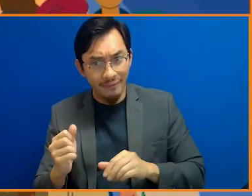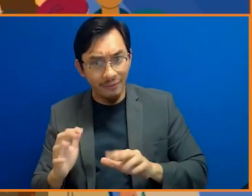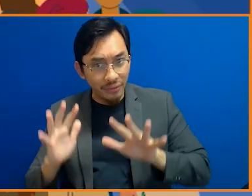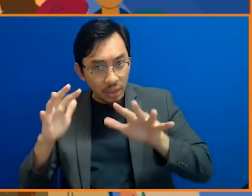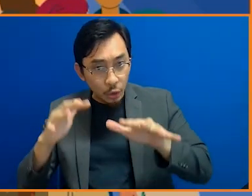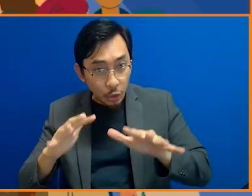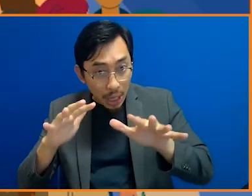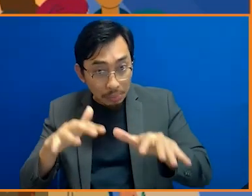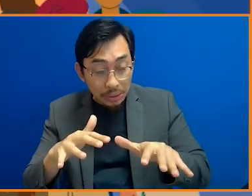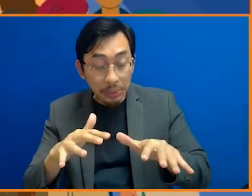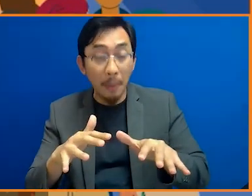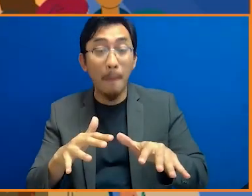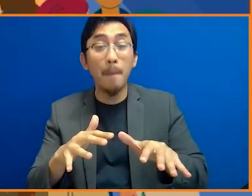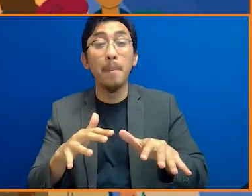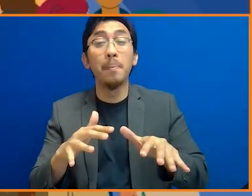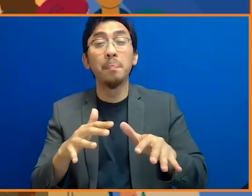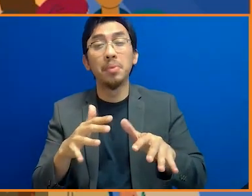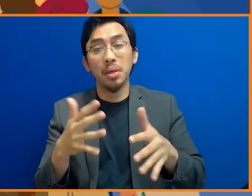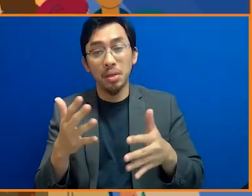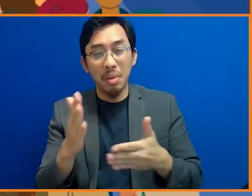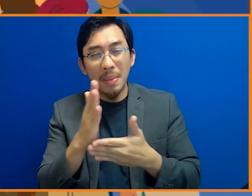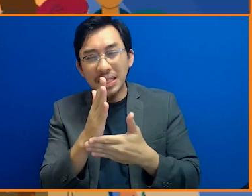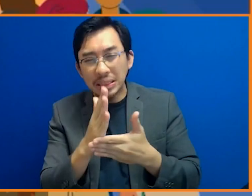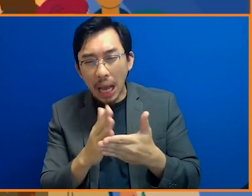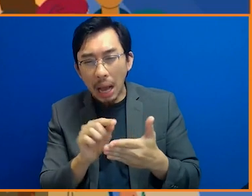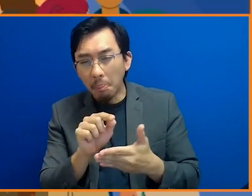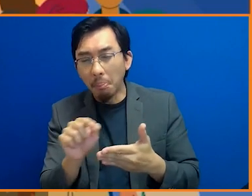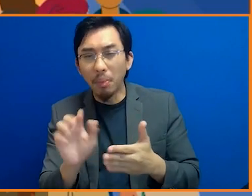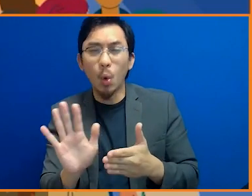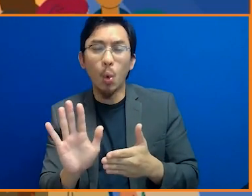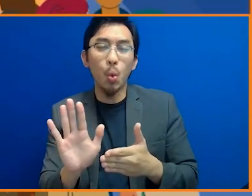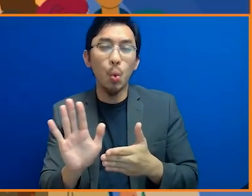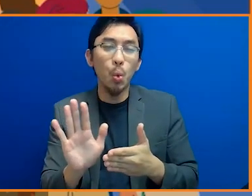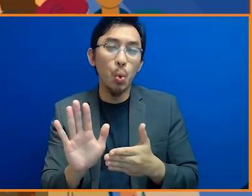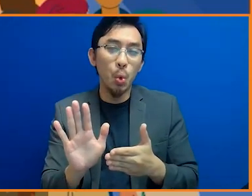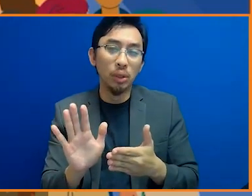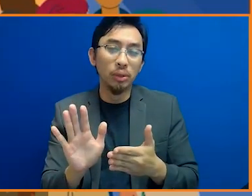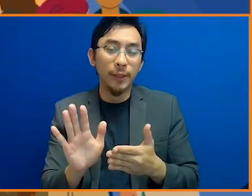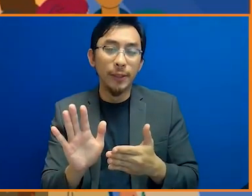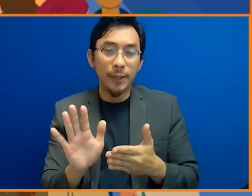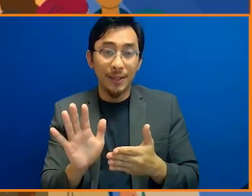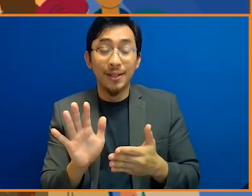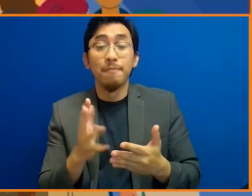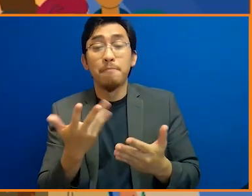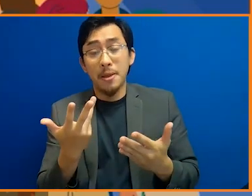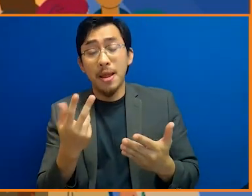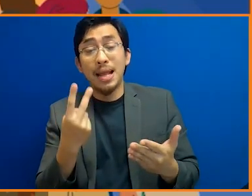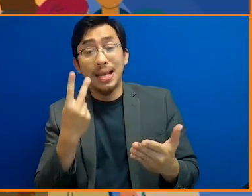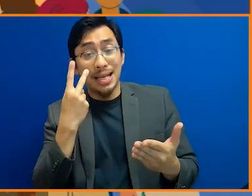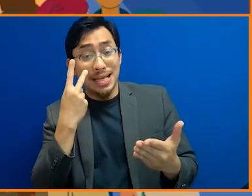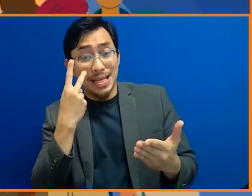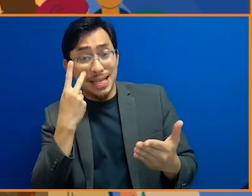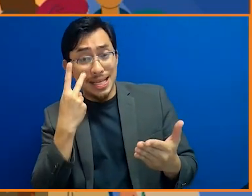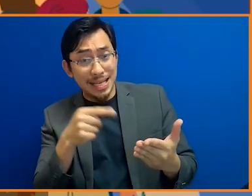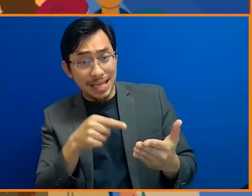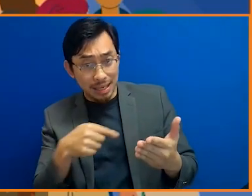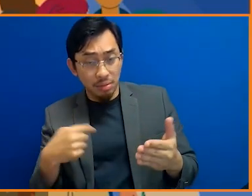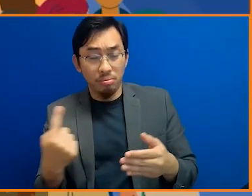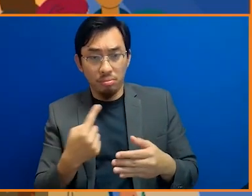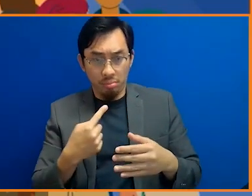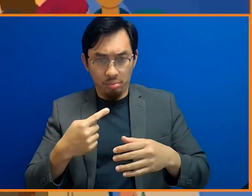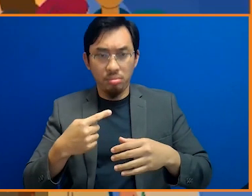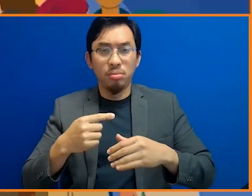earthquake, maybe we might have tsunami, but some case is not like that. So we learn case by